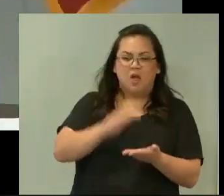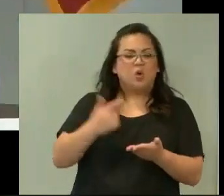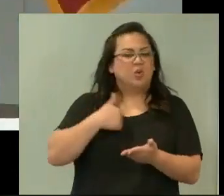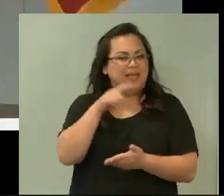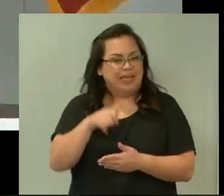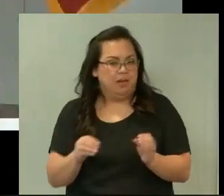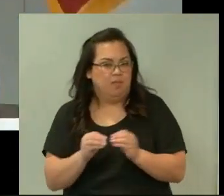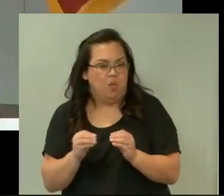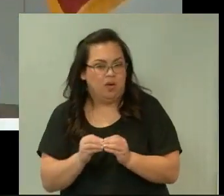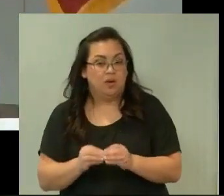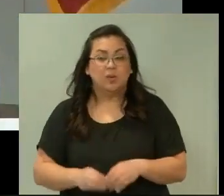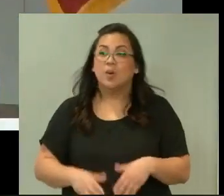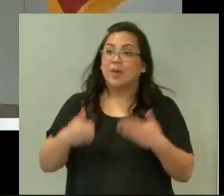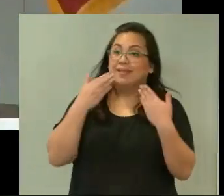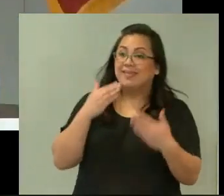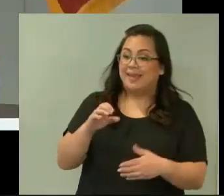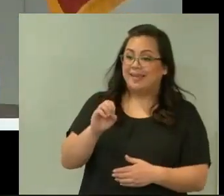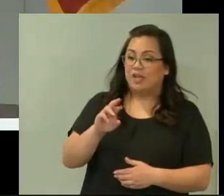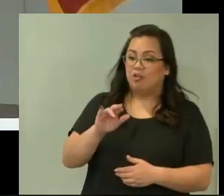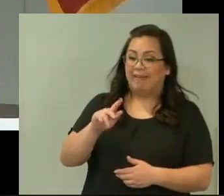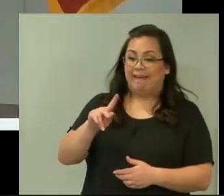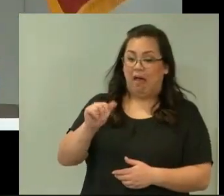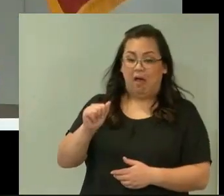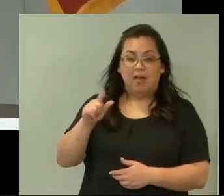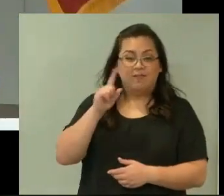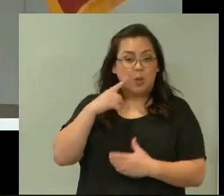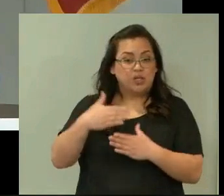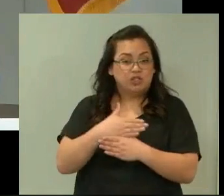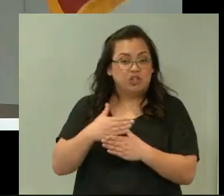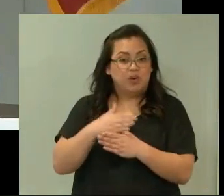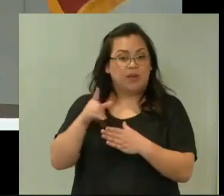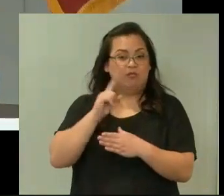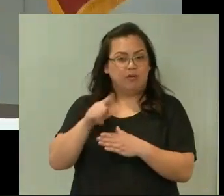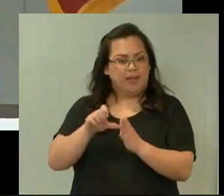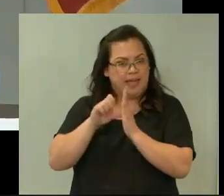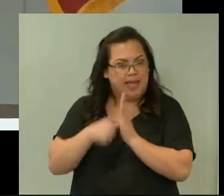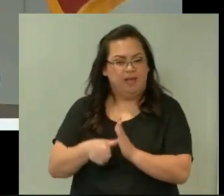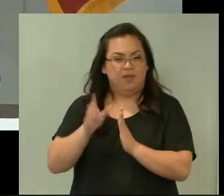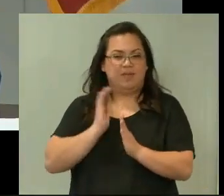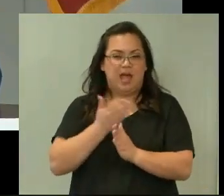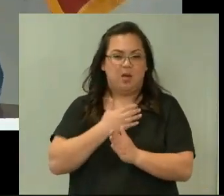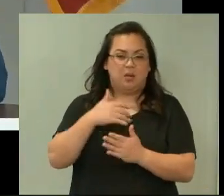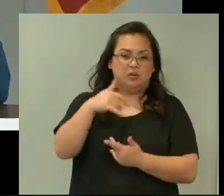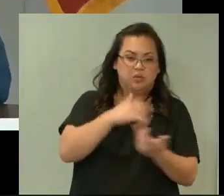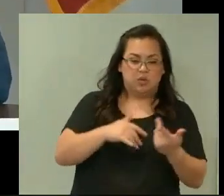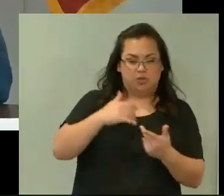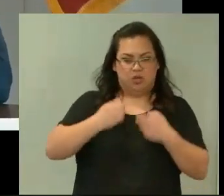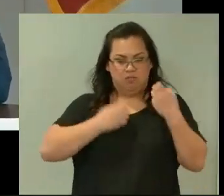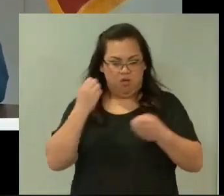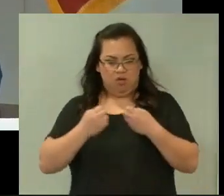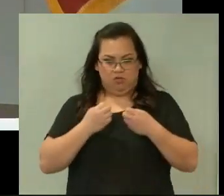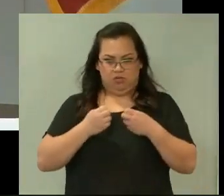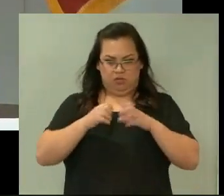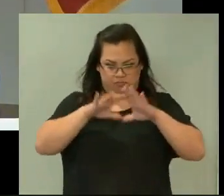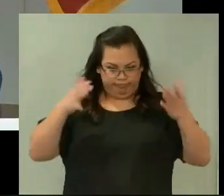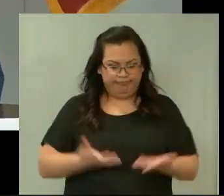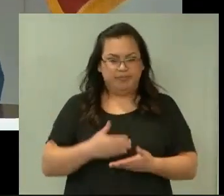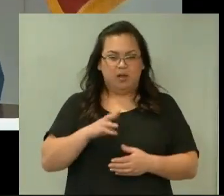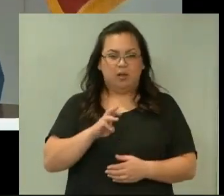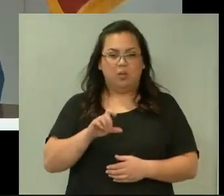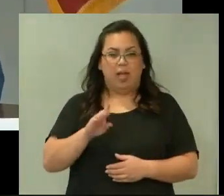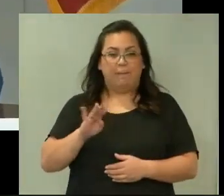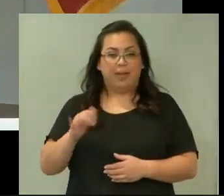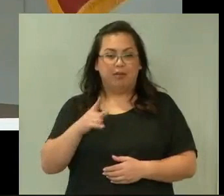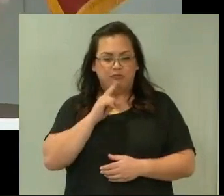Great. Thank you so much, Erica, for sharing the emphasis around our social emotional well-being of our students being the